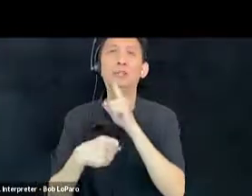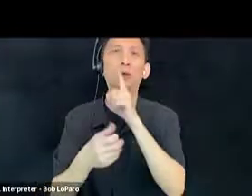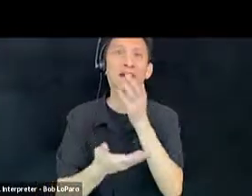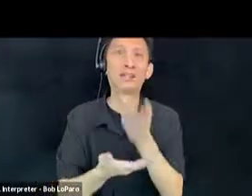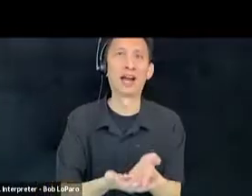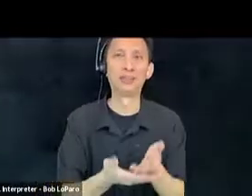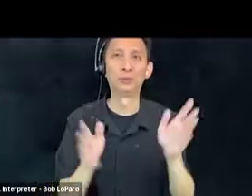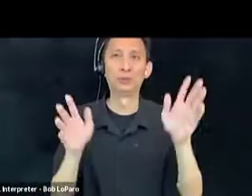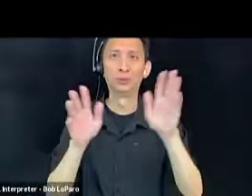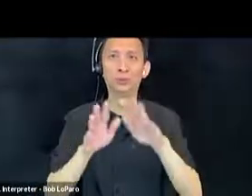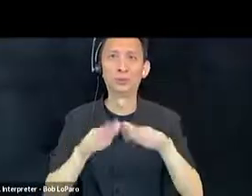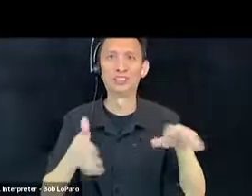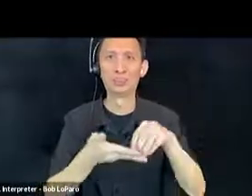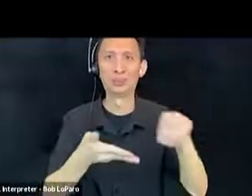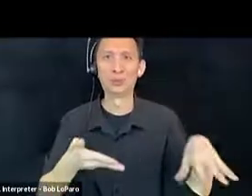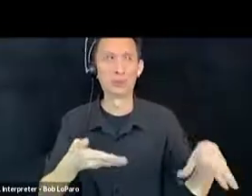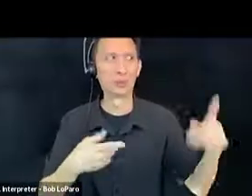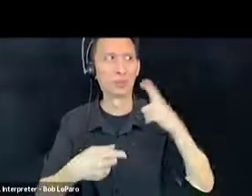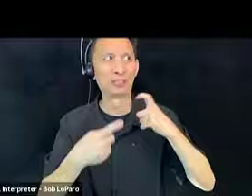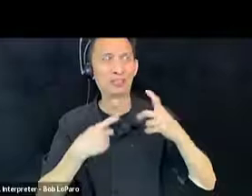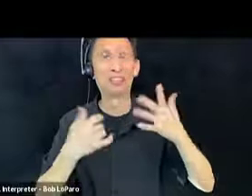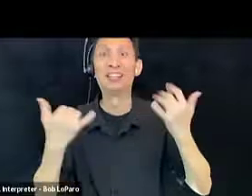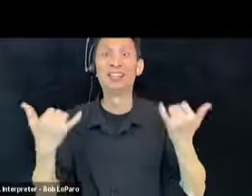Um, but I am open for questions.